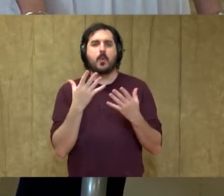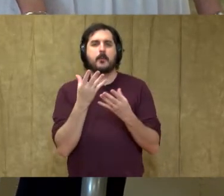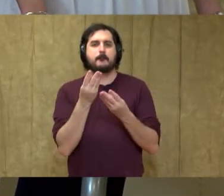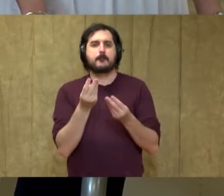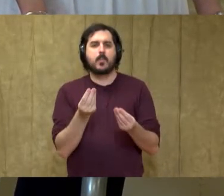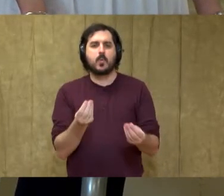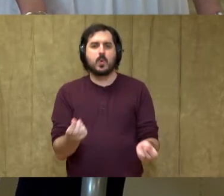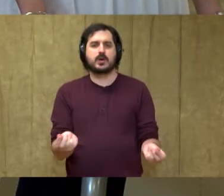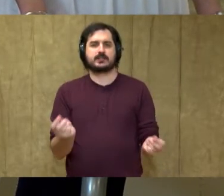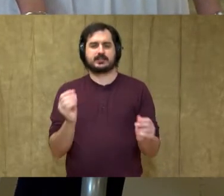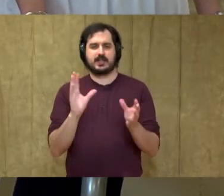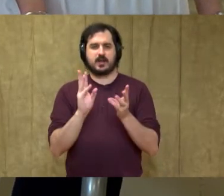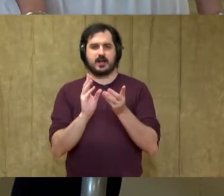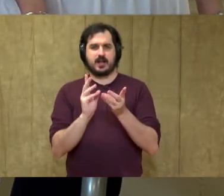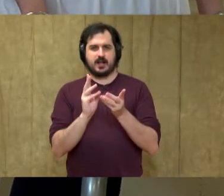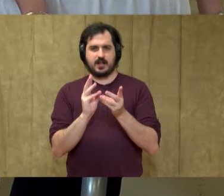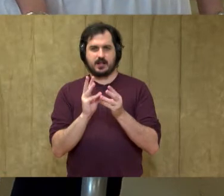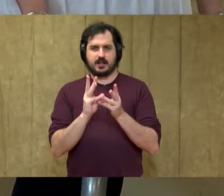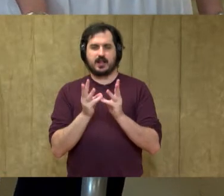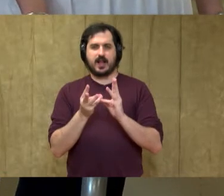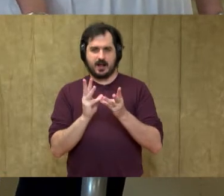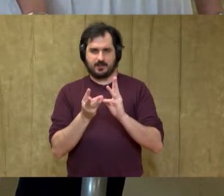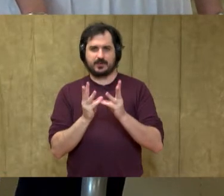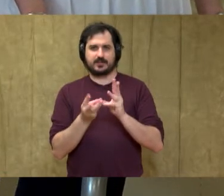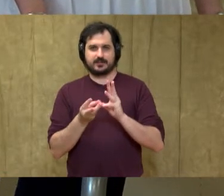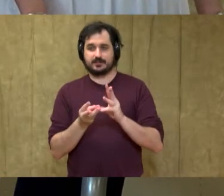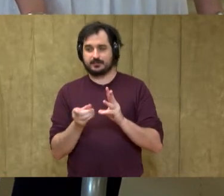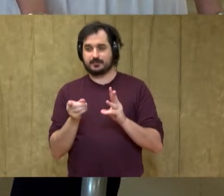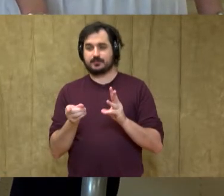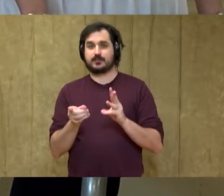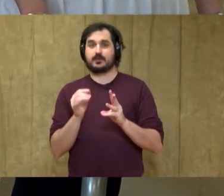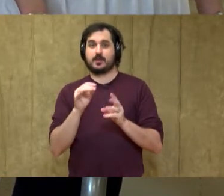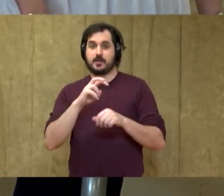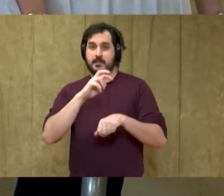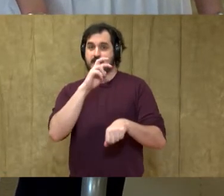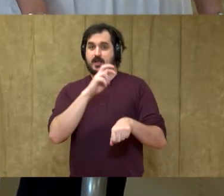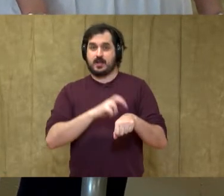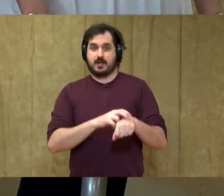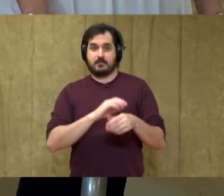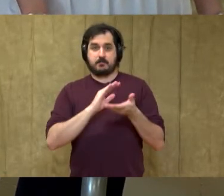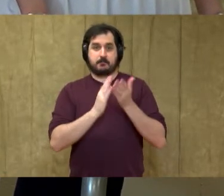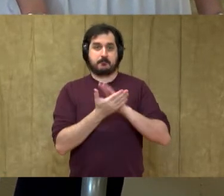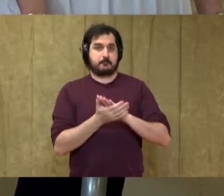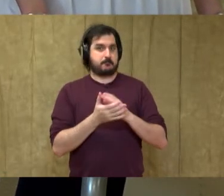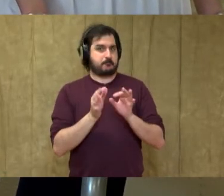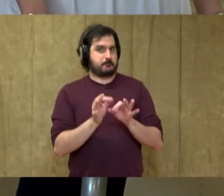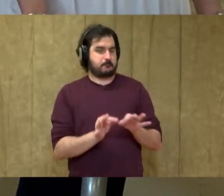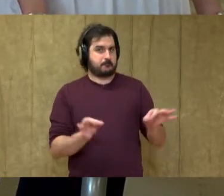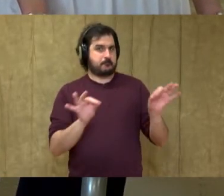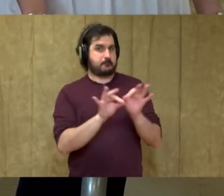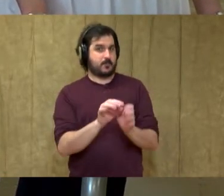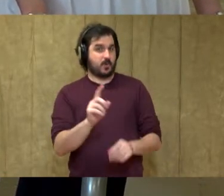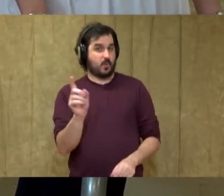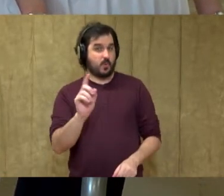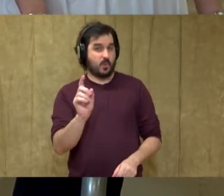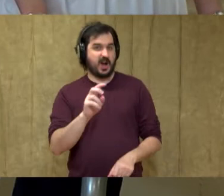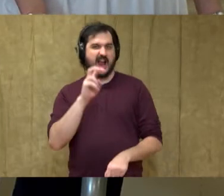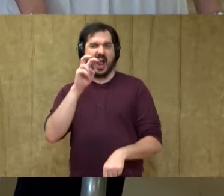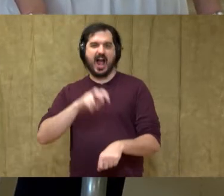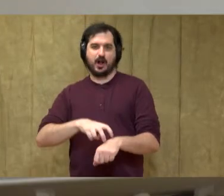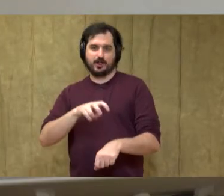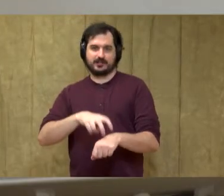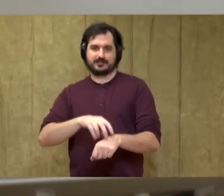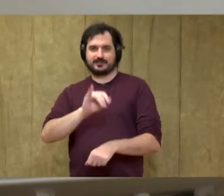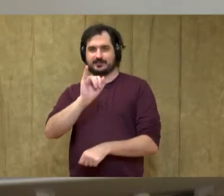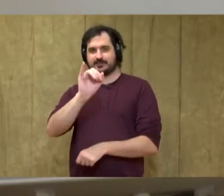staple, particularly in Ireland. And boys and girls, Ireland is actually, even today,